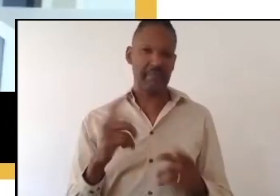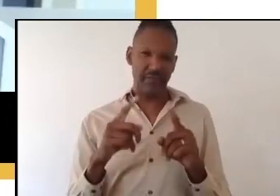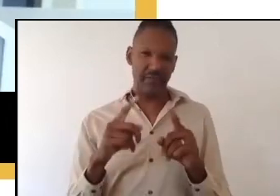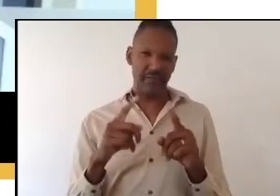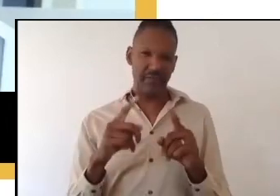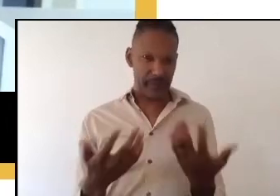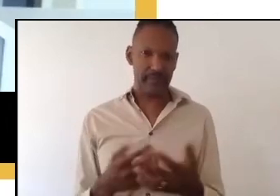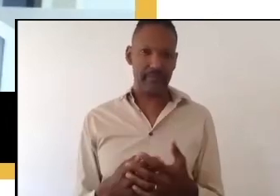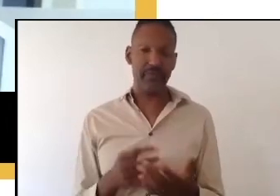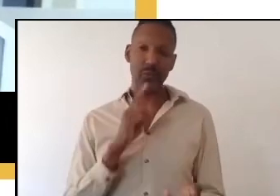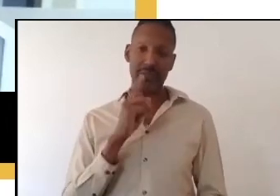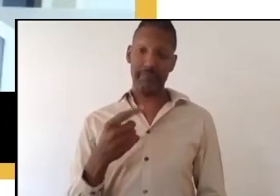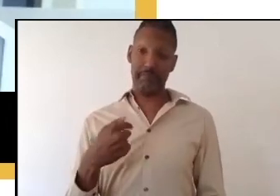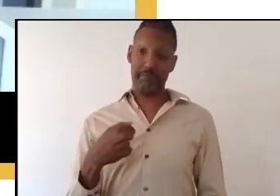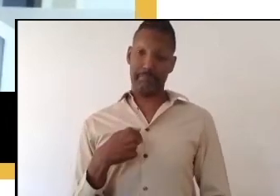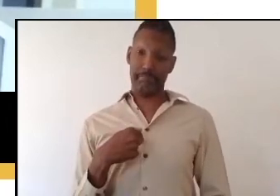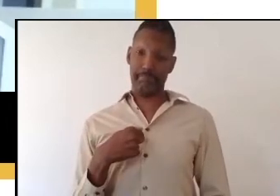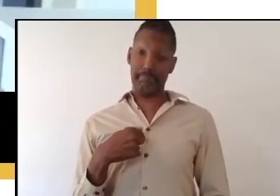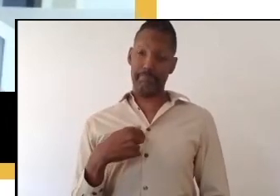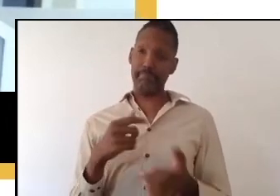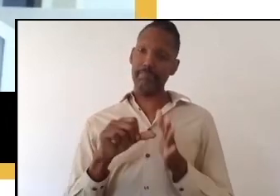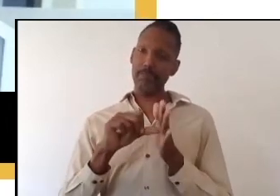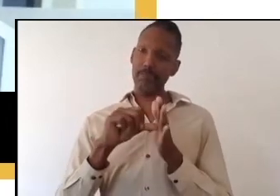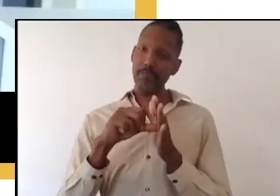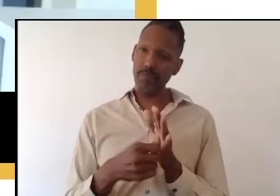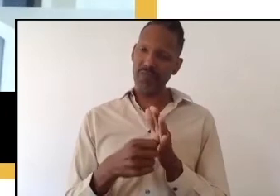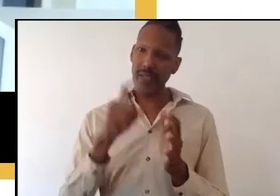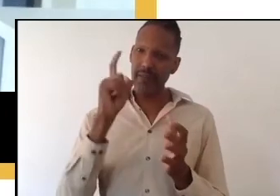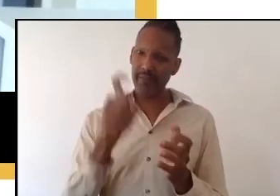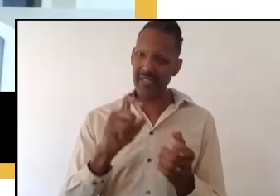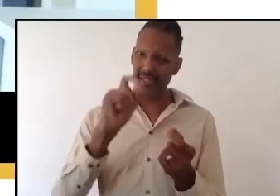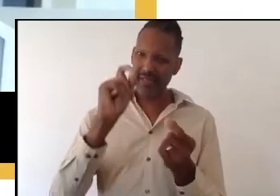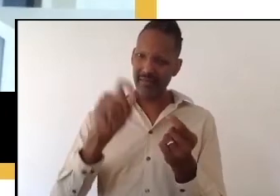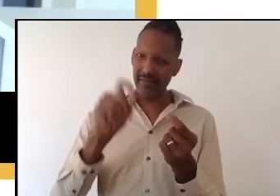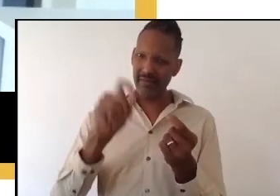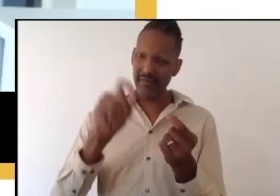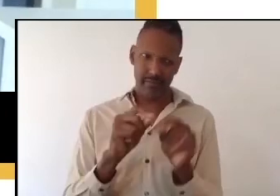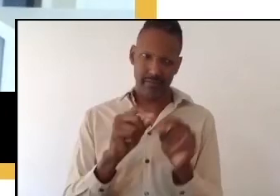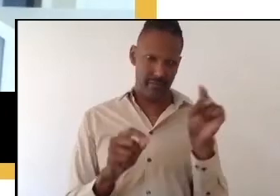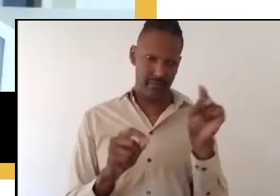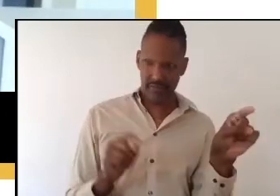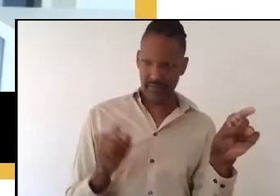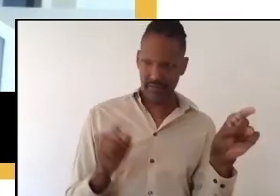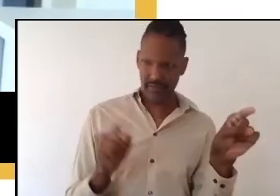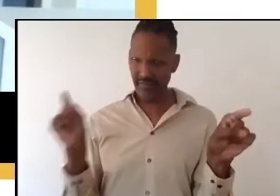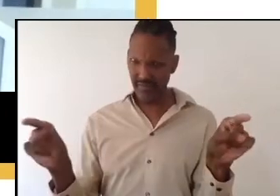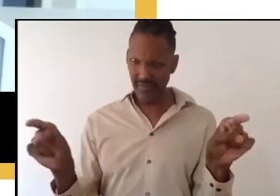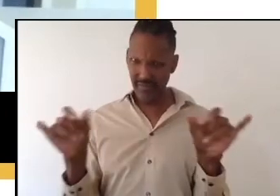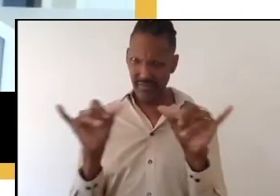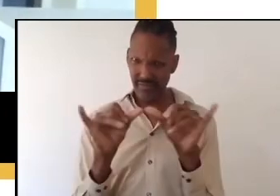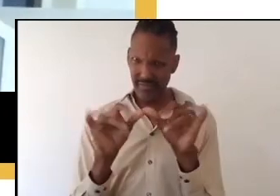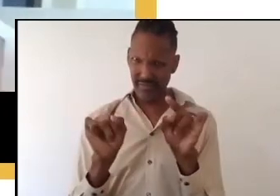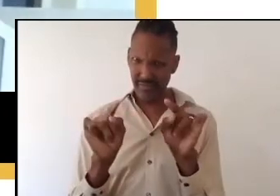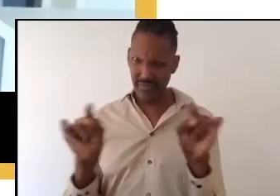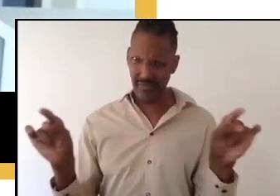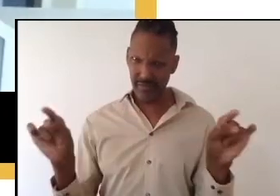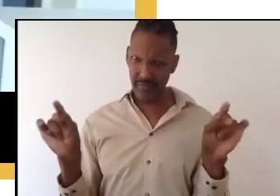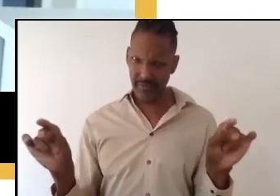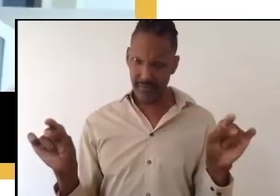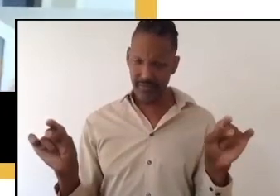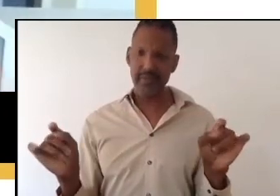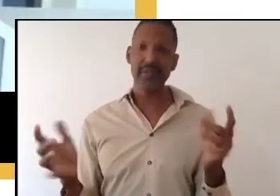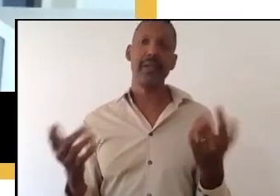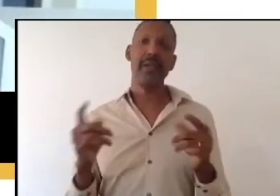be equal distances from the end, but the picture shows that. I want to keep their attention so we stay